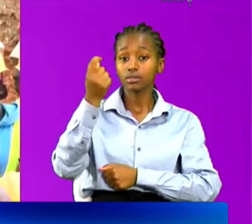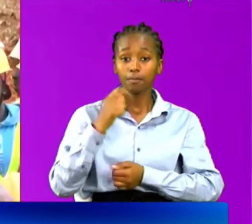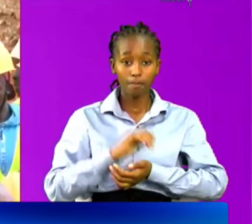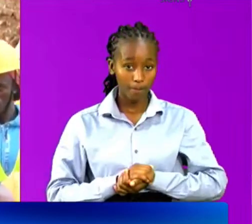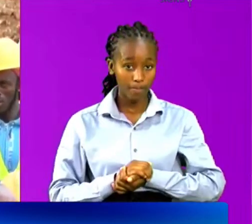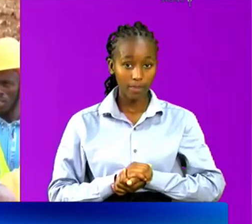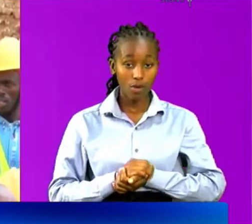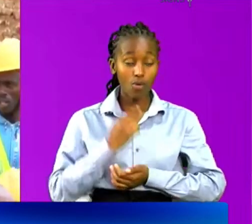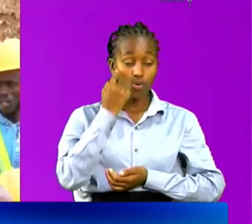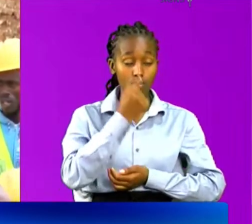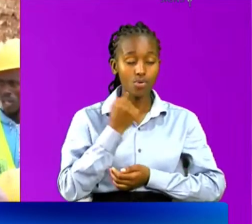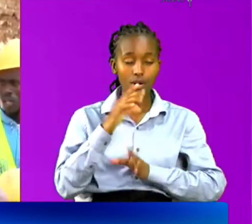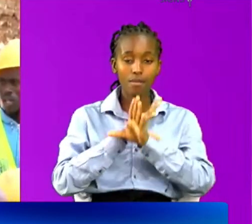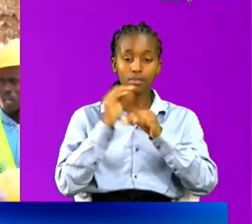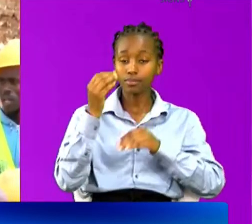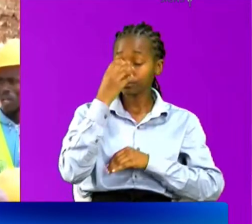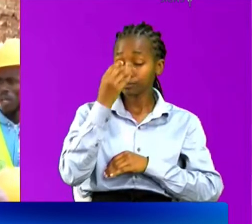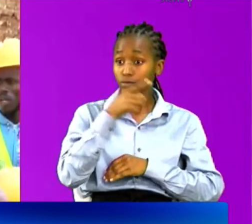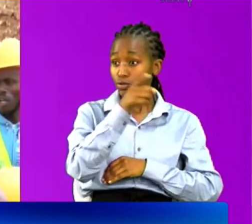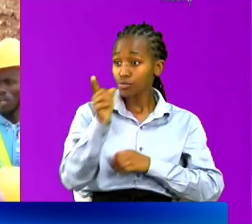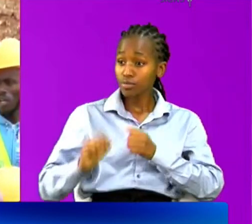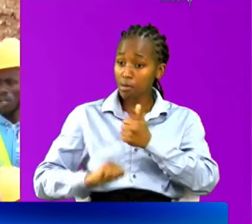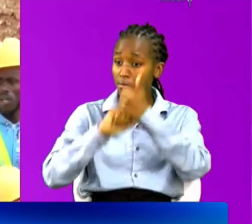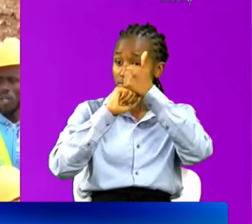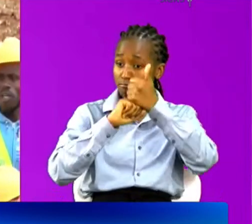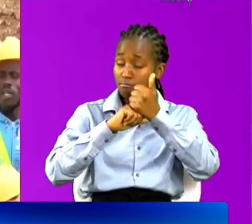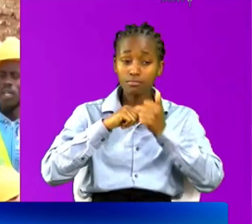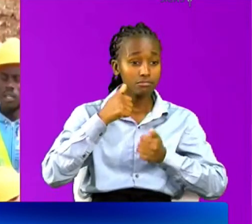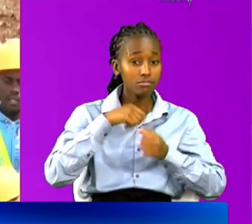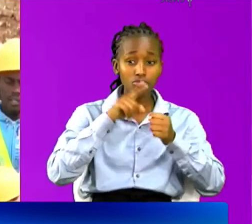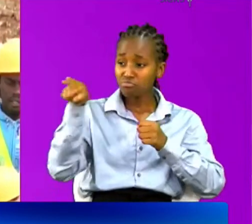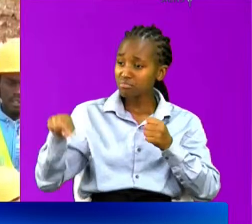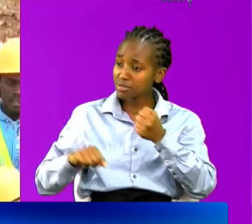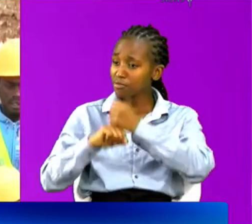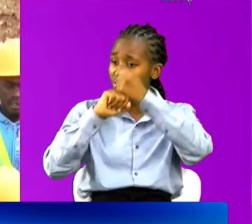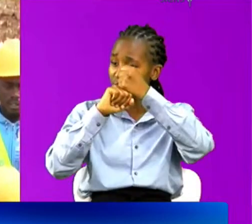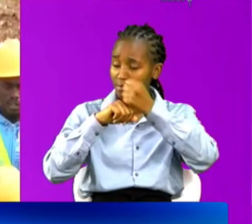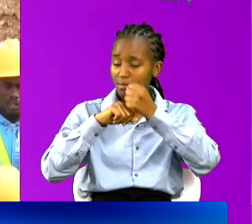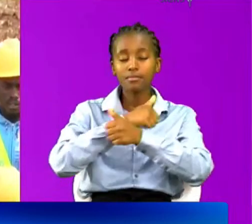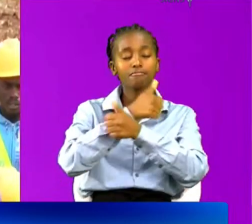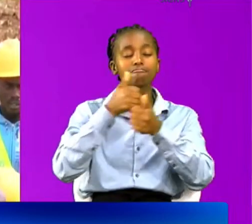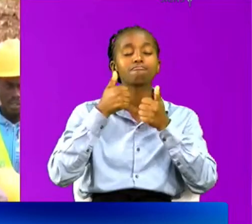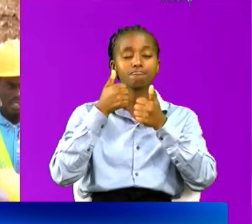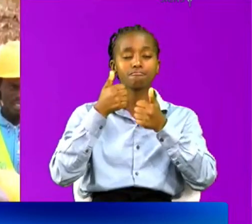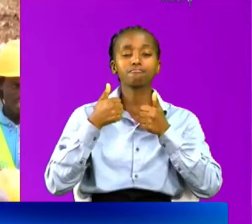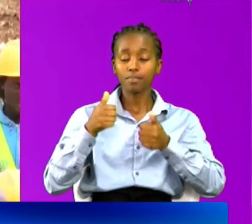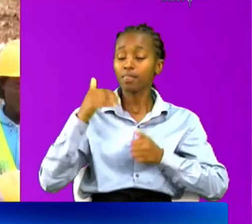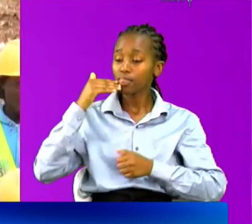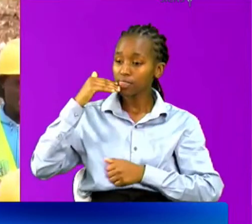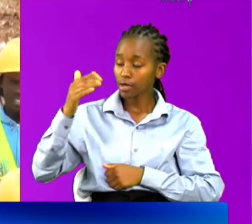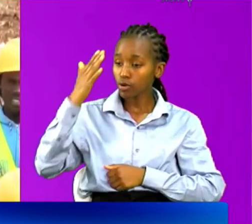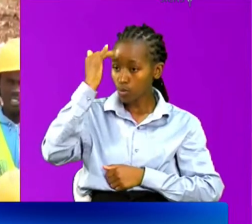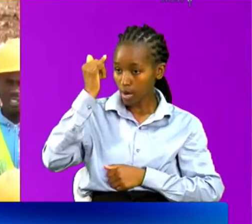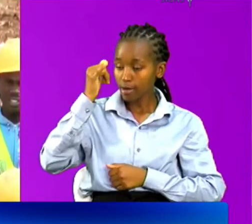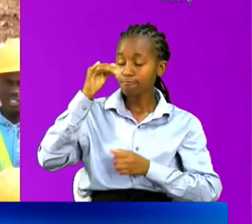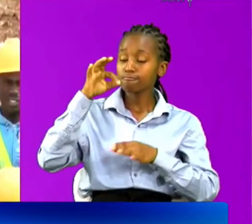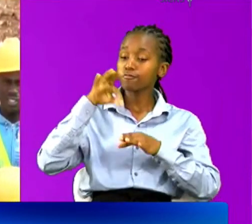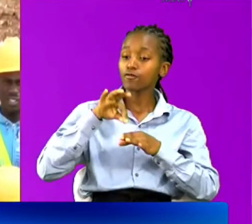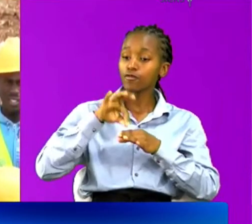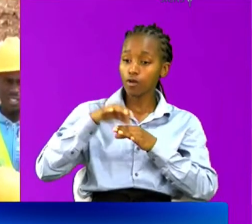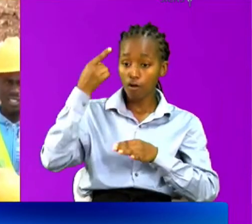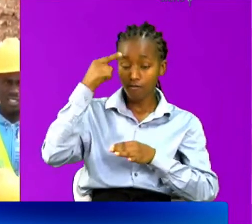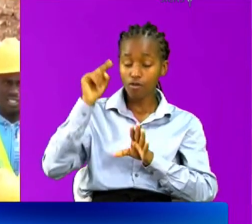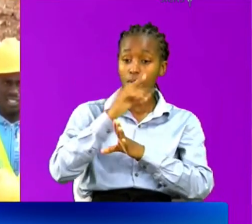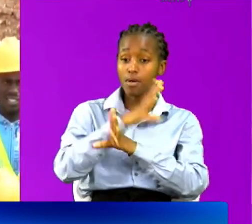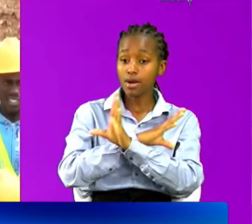William Samoei Ruto. Mnamunga yeye mkono? Mnaunga yeye mkono? Na asante sana kwa kuchagulia sisi huyu Sudi, anatusaidia huko